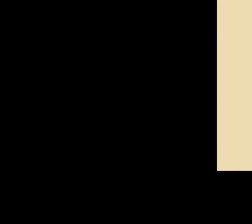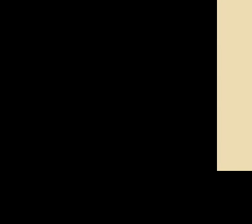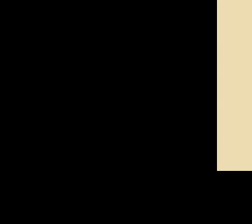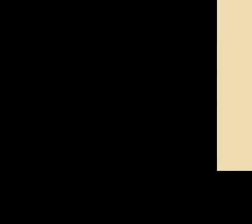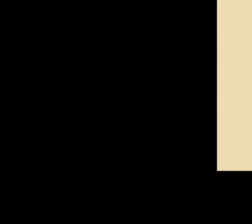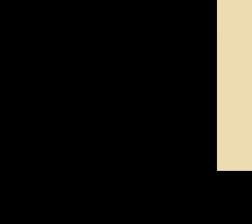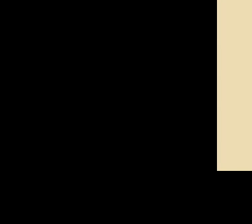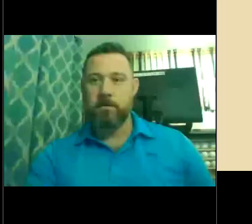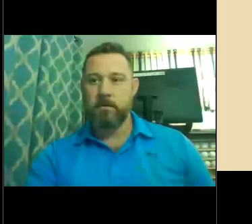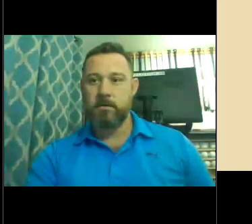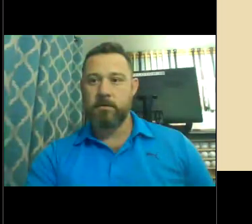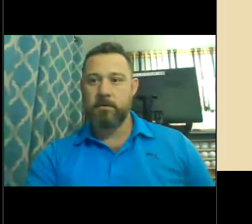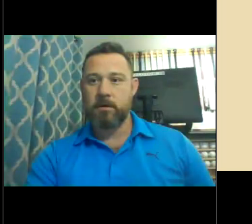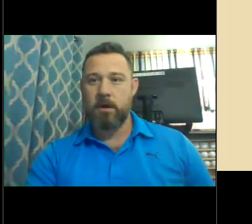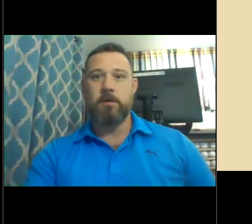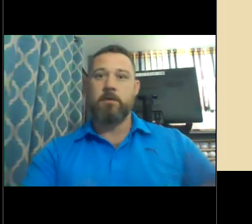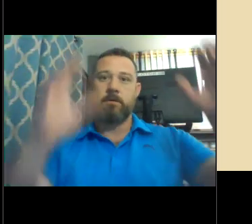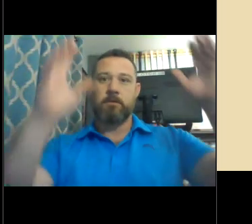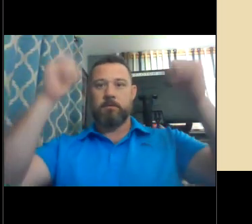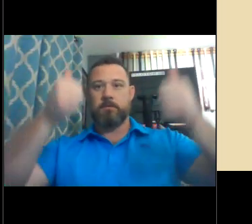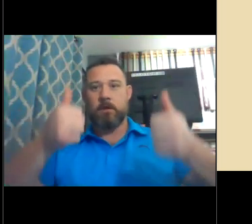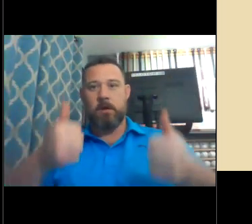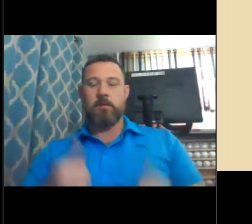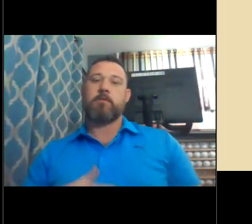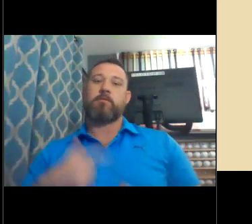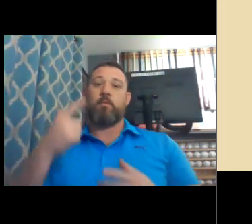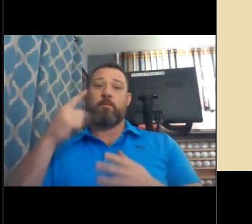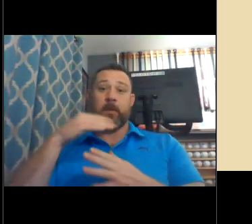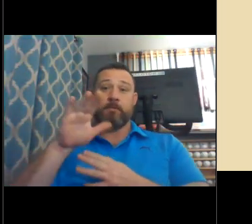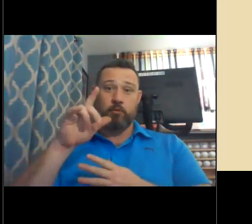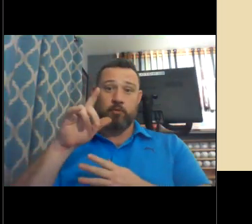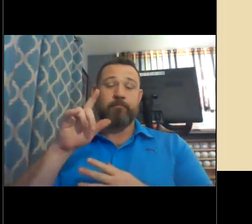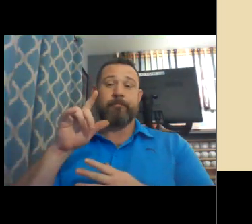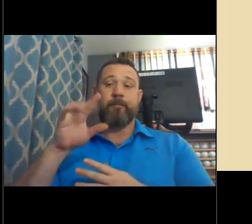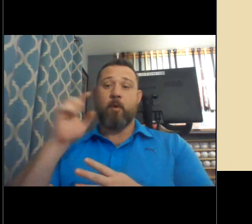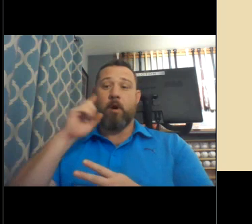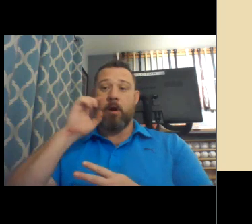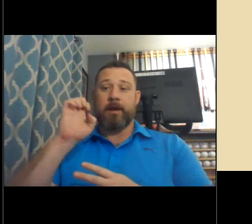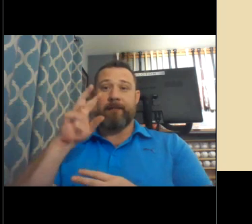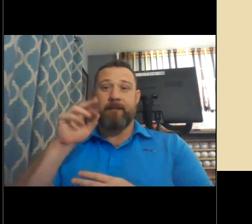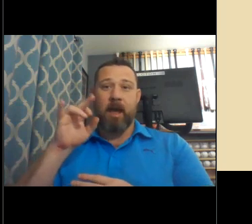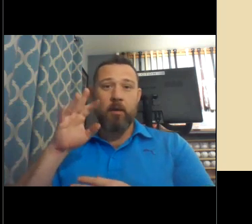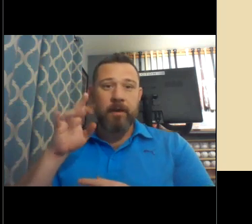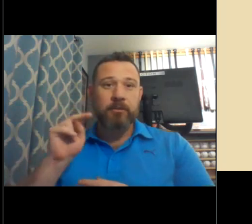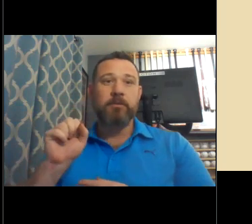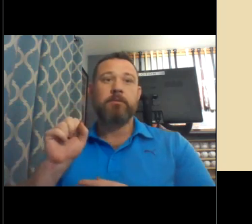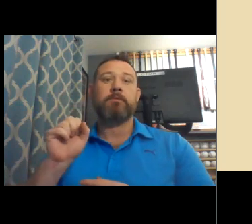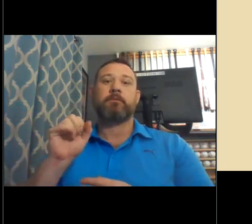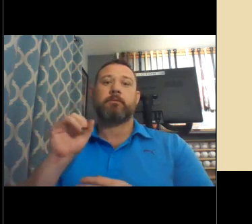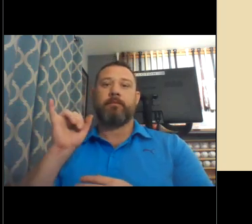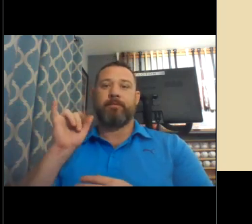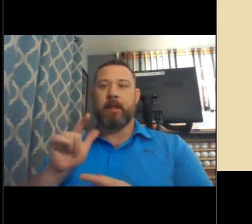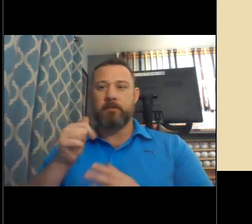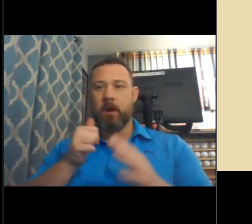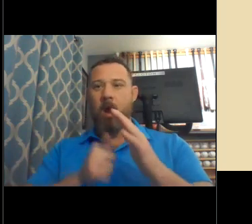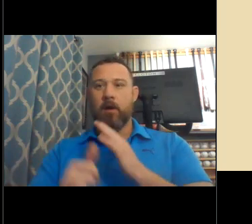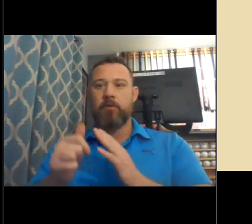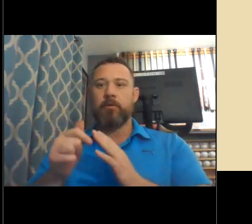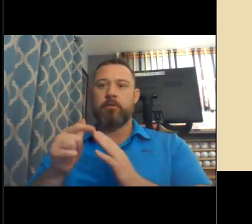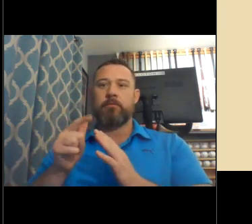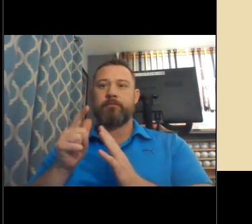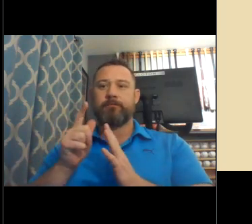And when it comes into the realm of evacuations, that falls obviously under the law